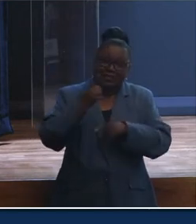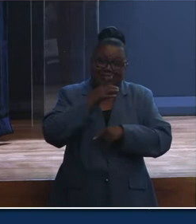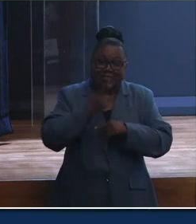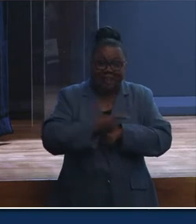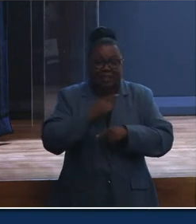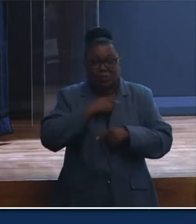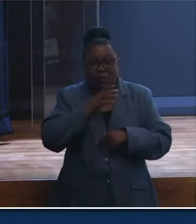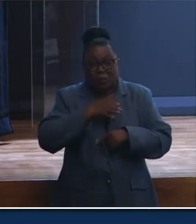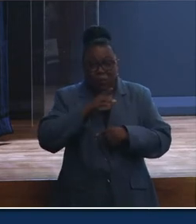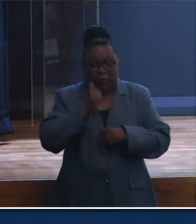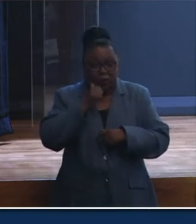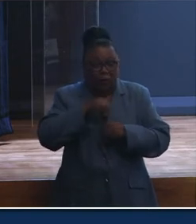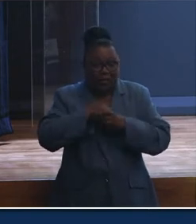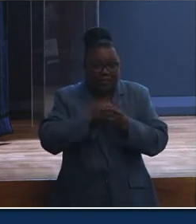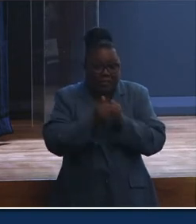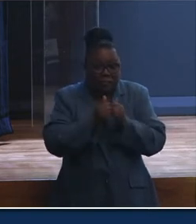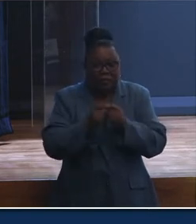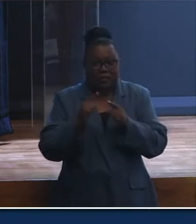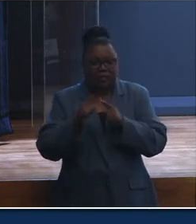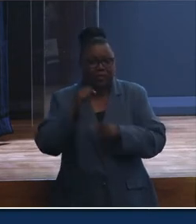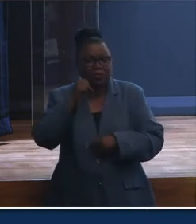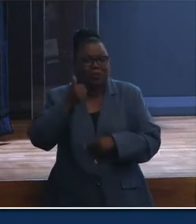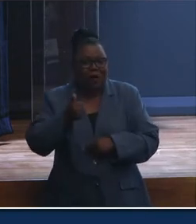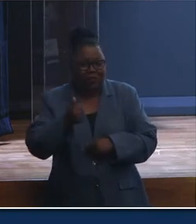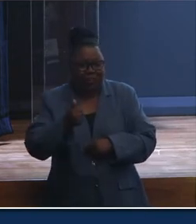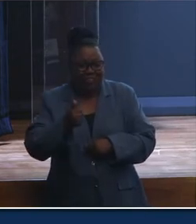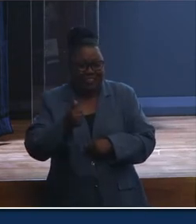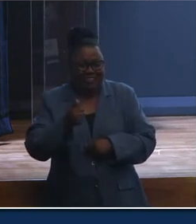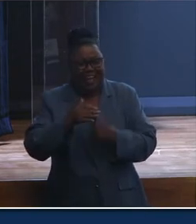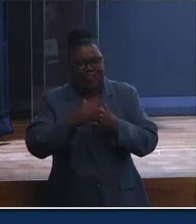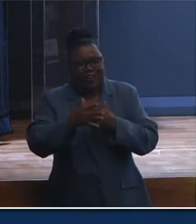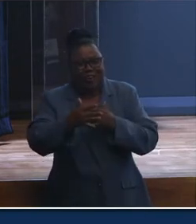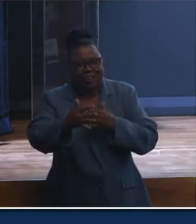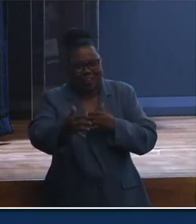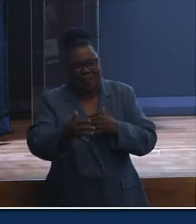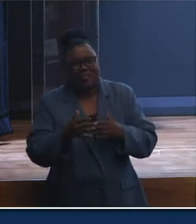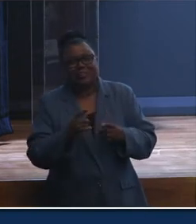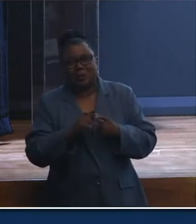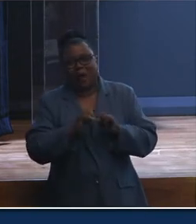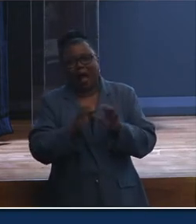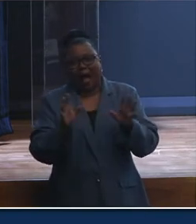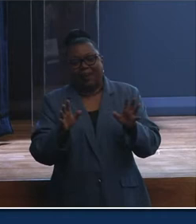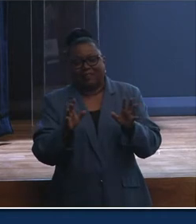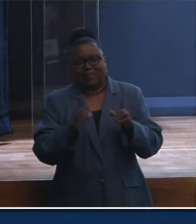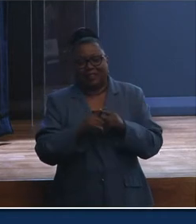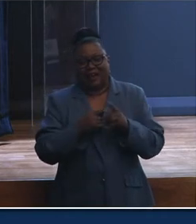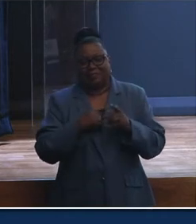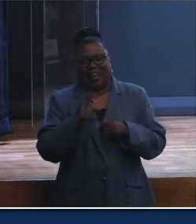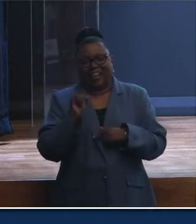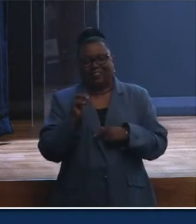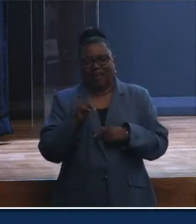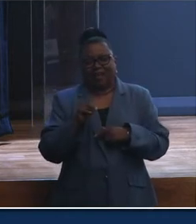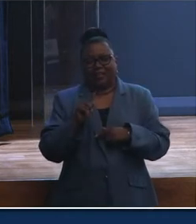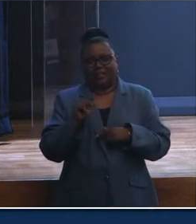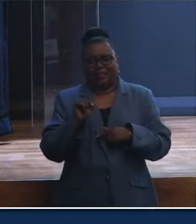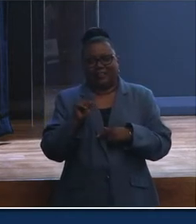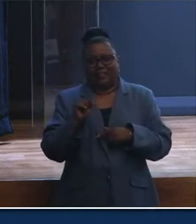or girl in sports until tomorrow. And on and on it goes. So obviously, I'm kind of a fan of Title